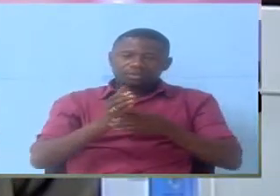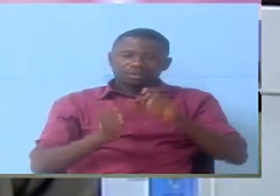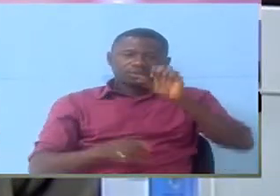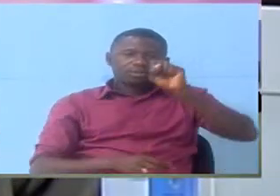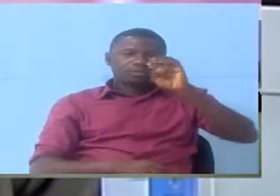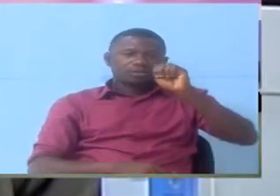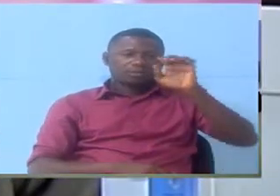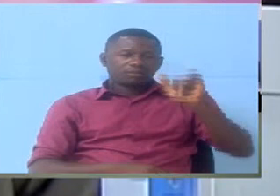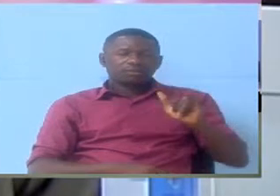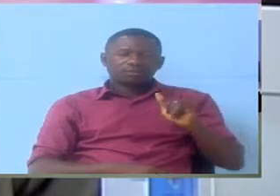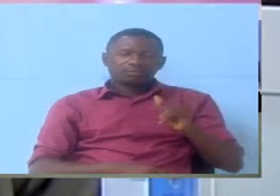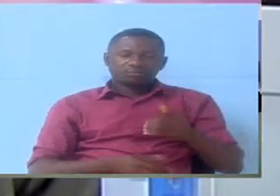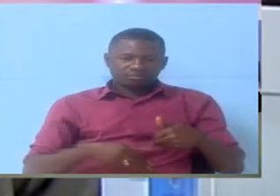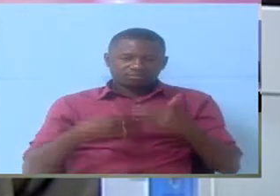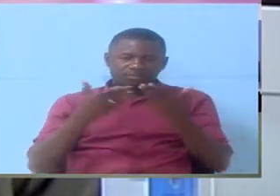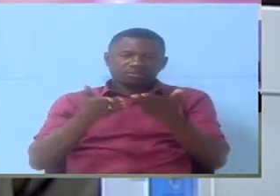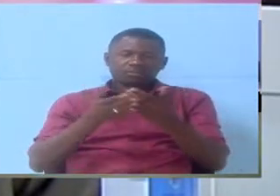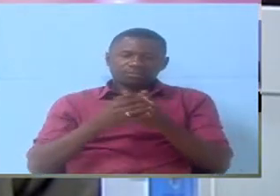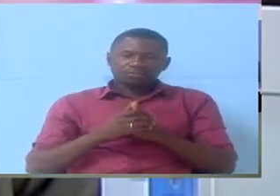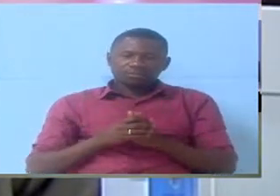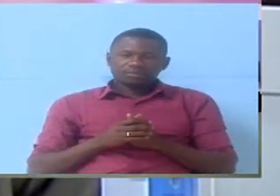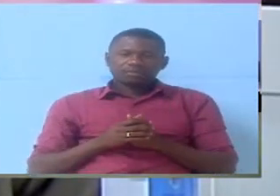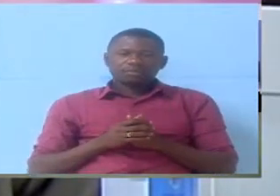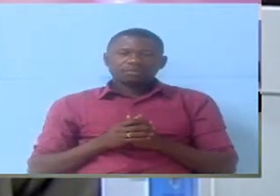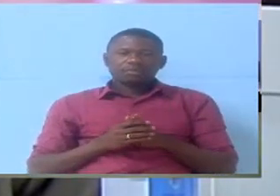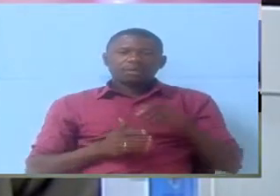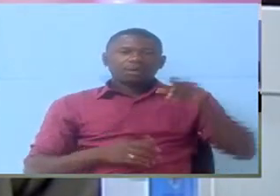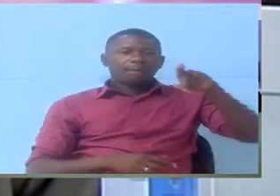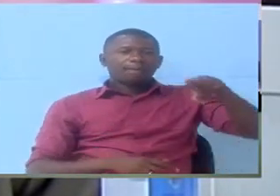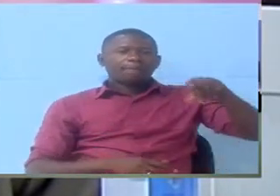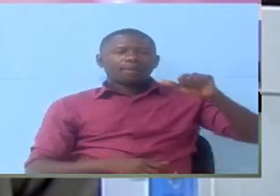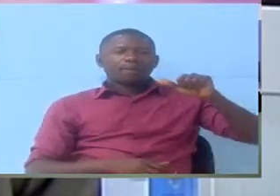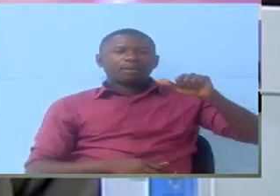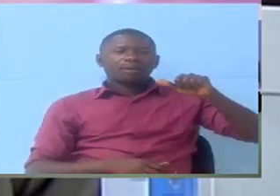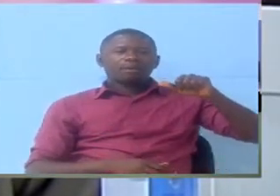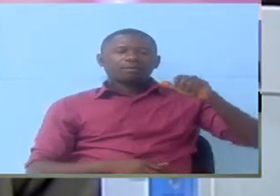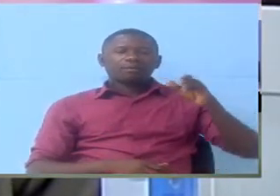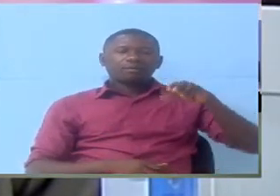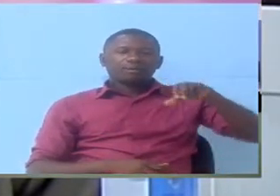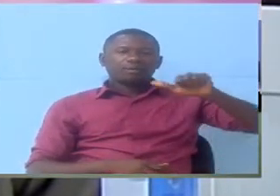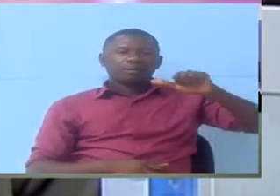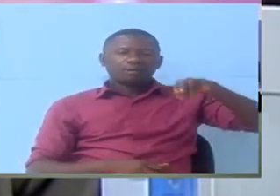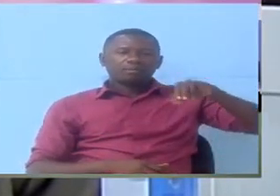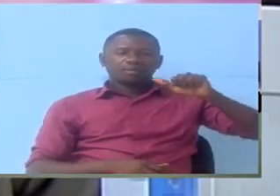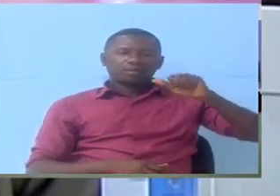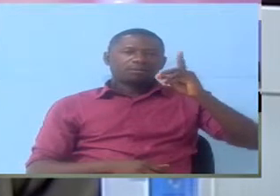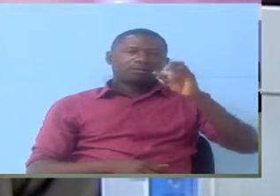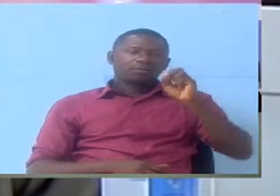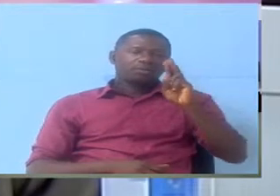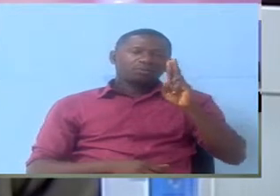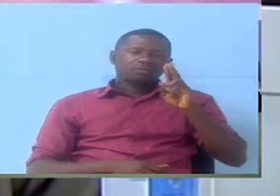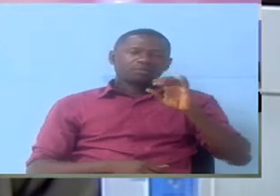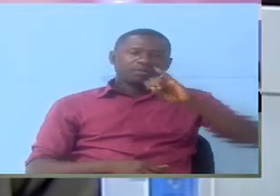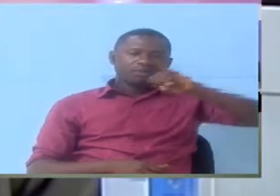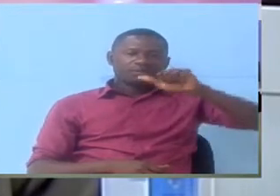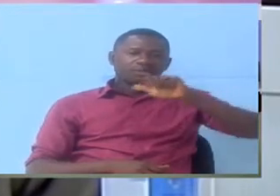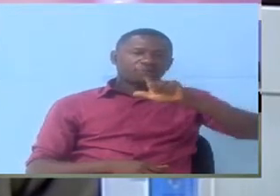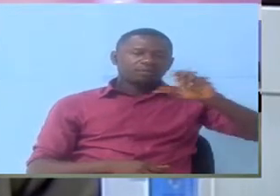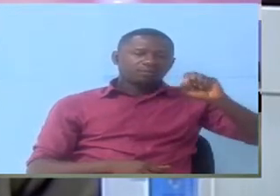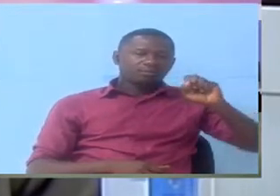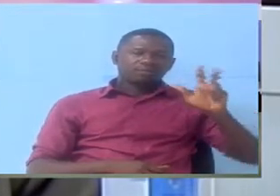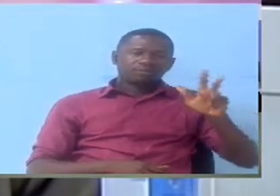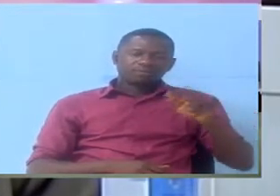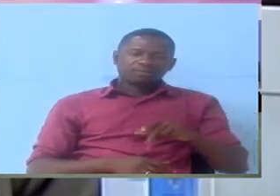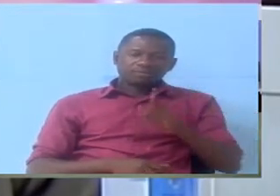Pa Amady Jallow. Amady Jallow. Imam C. Nana Clar. Ako foye fula kama moile. Eh,